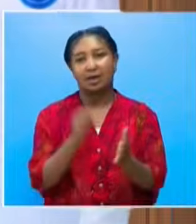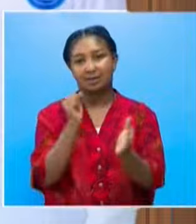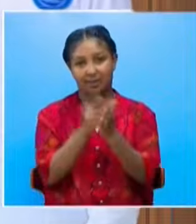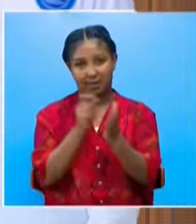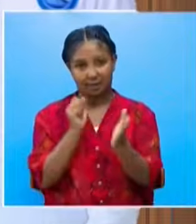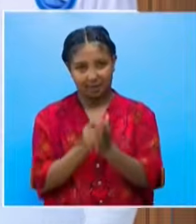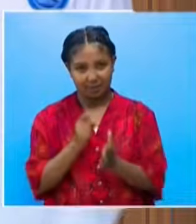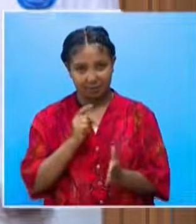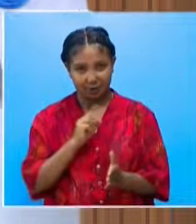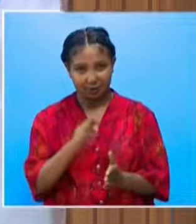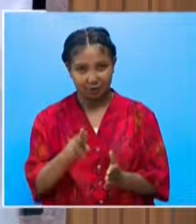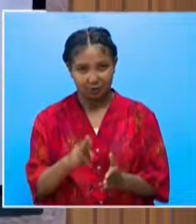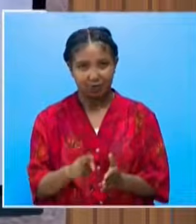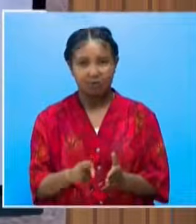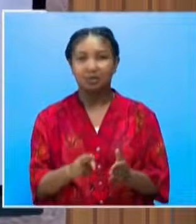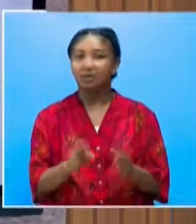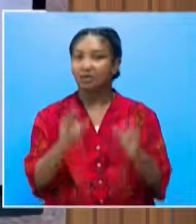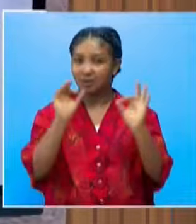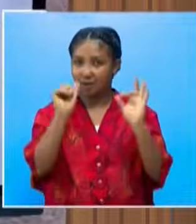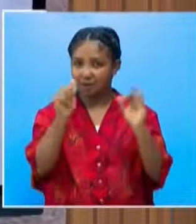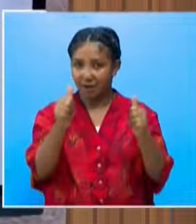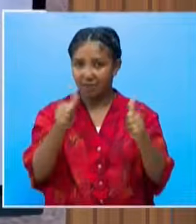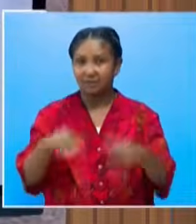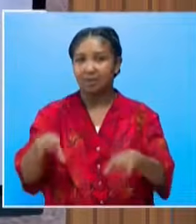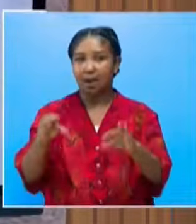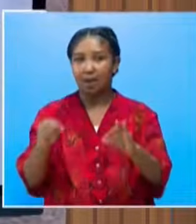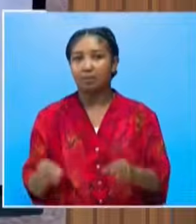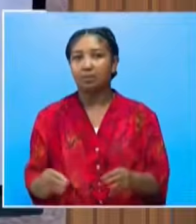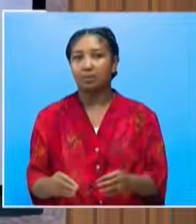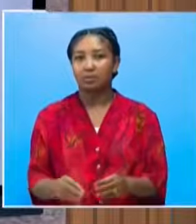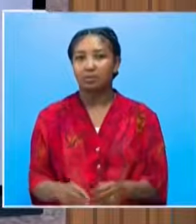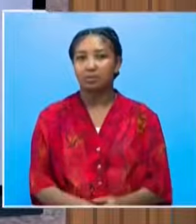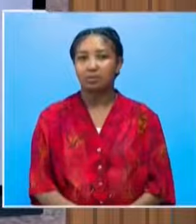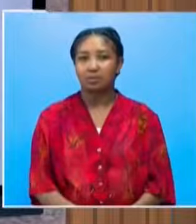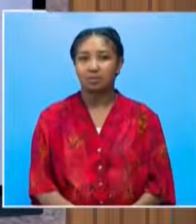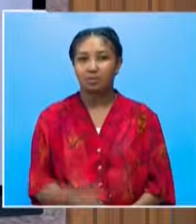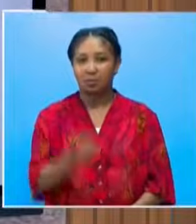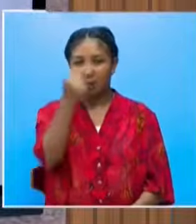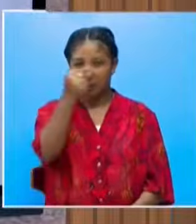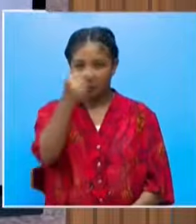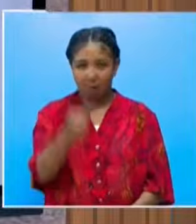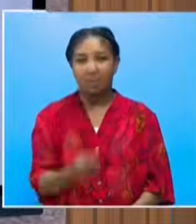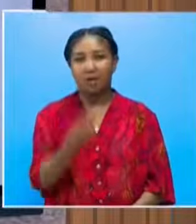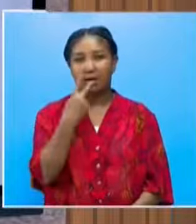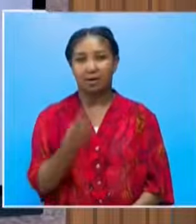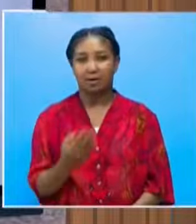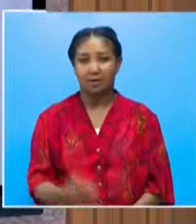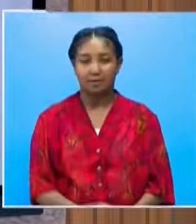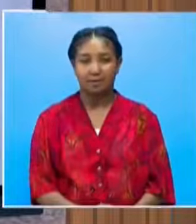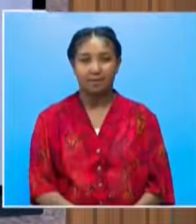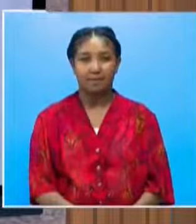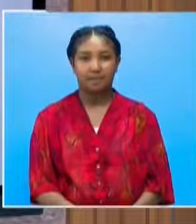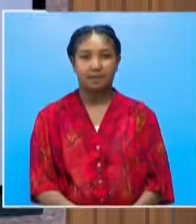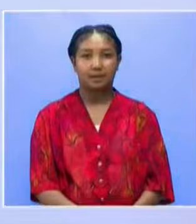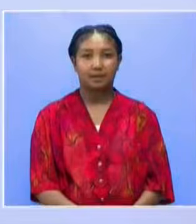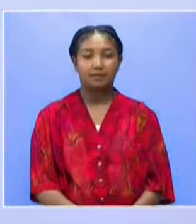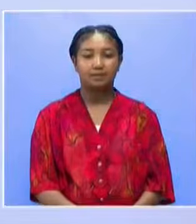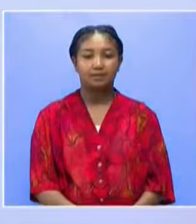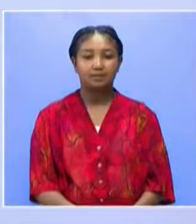examples. Now it's time to see about this concept one by one. Okay?